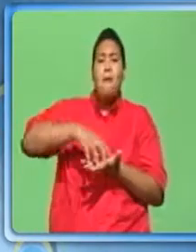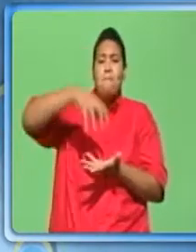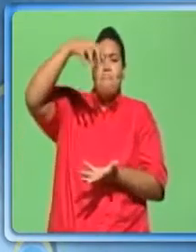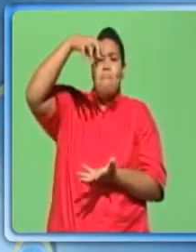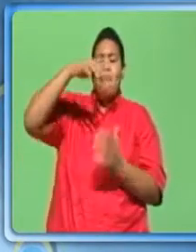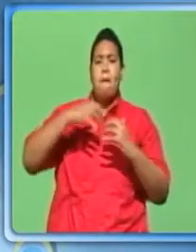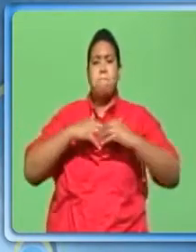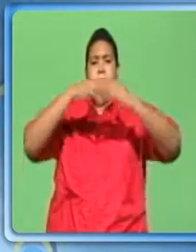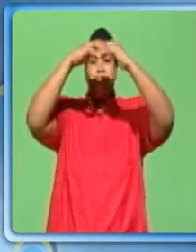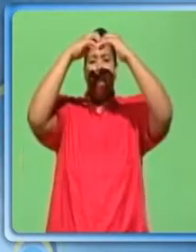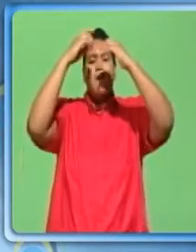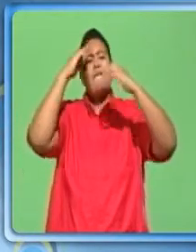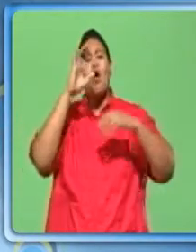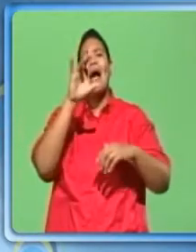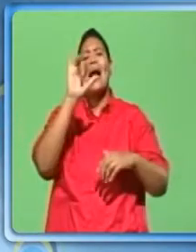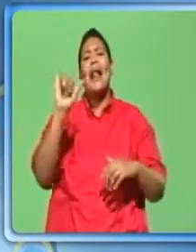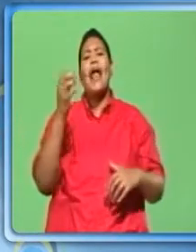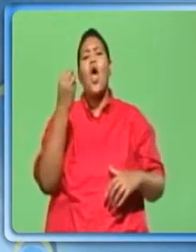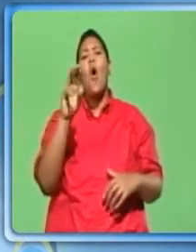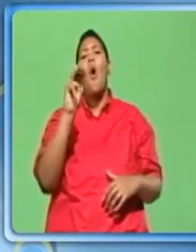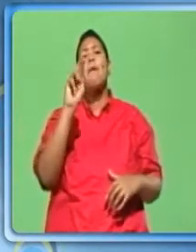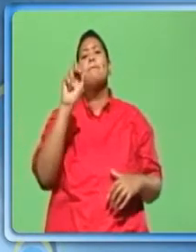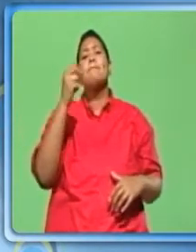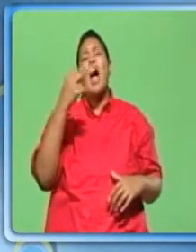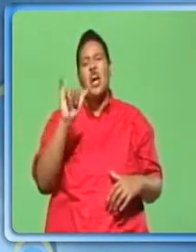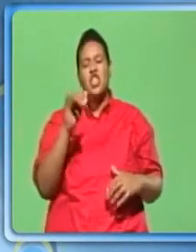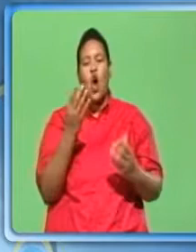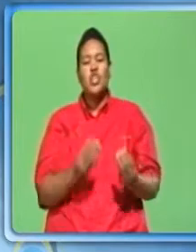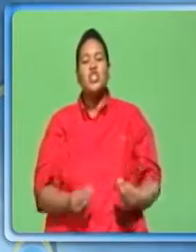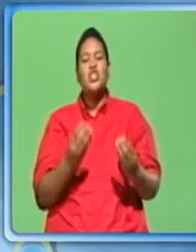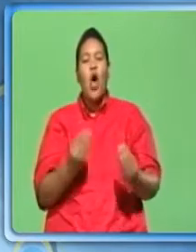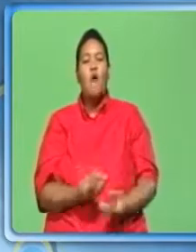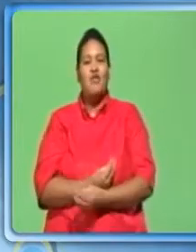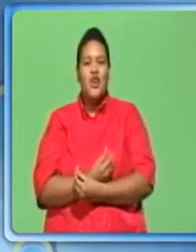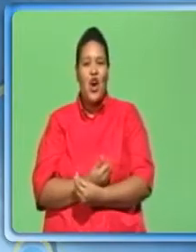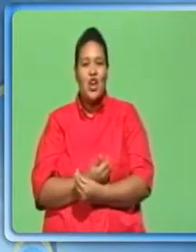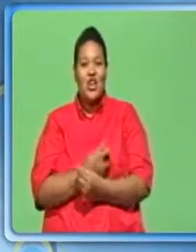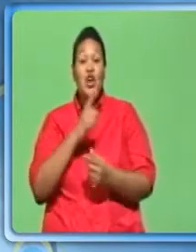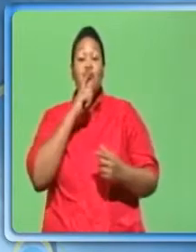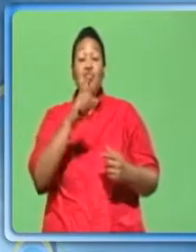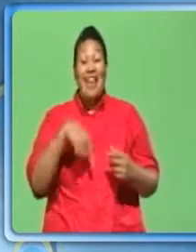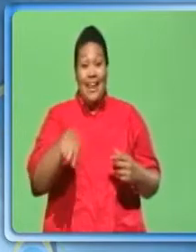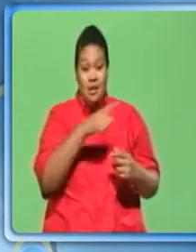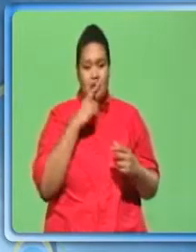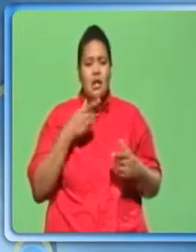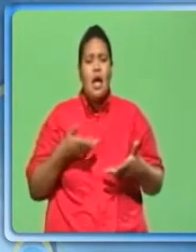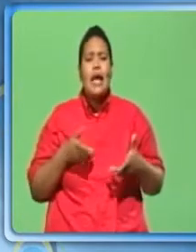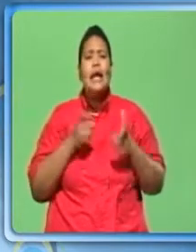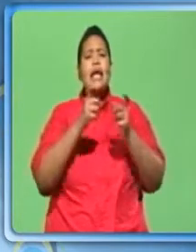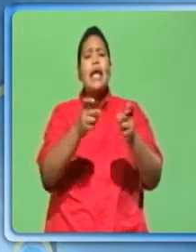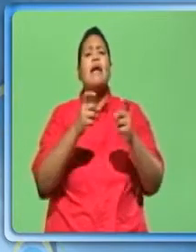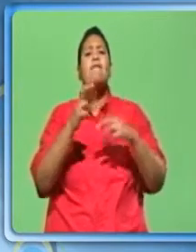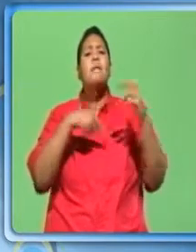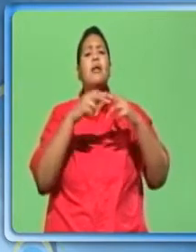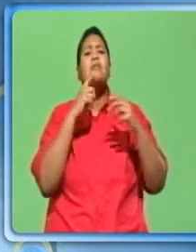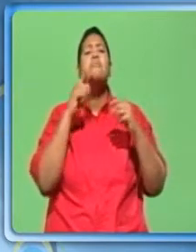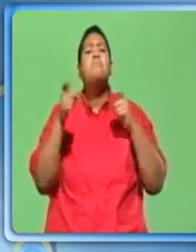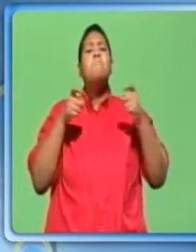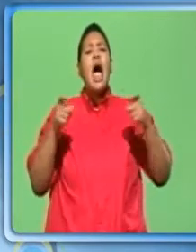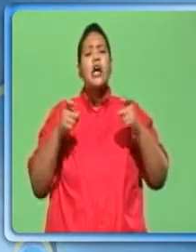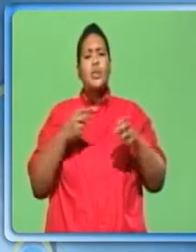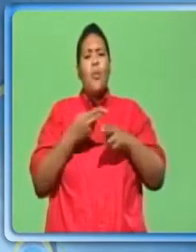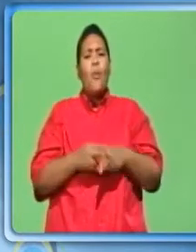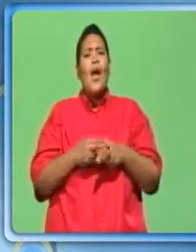clay, marshy, or soft soil. The piles enable the builder to have the weight of the building carried